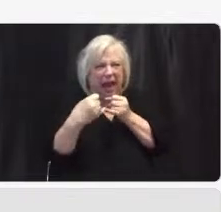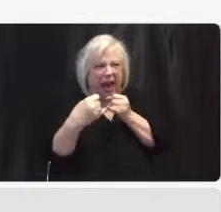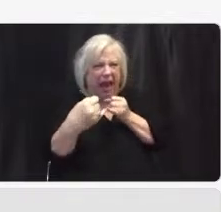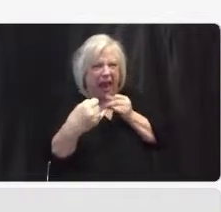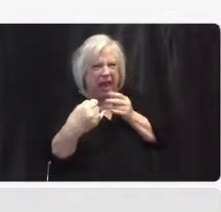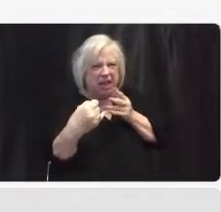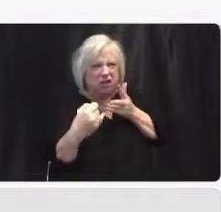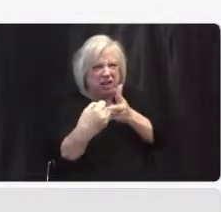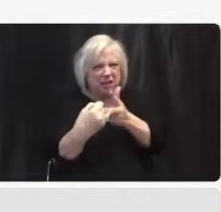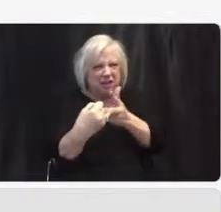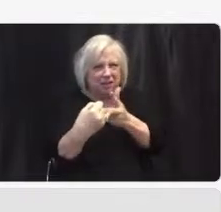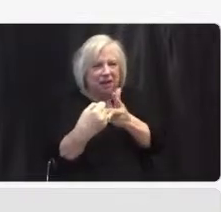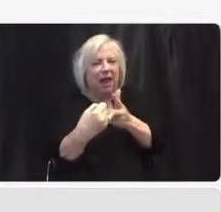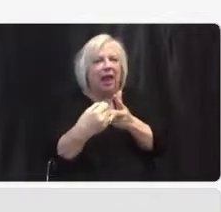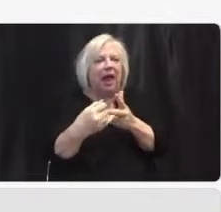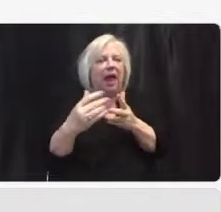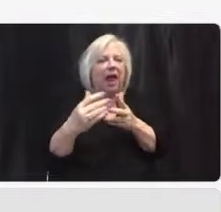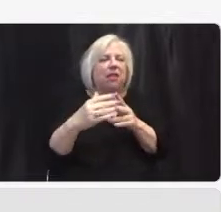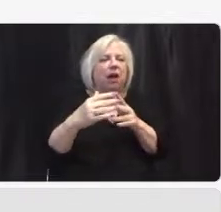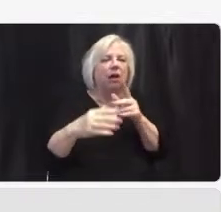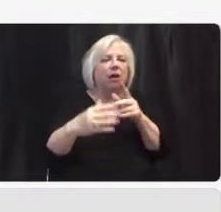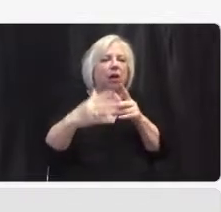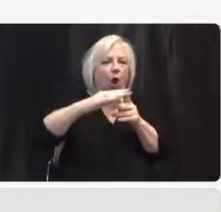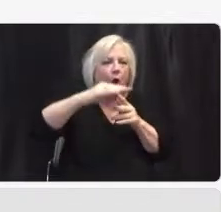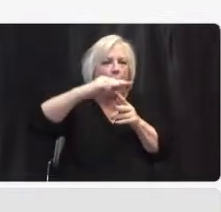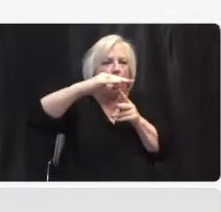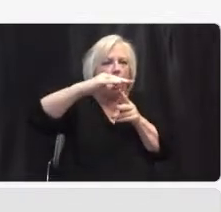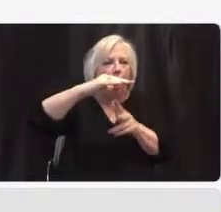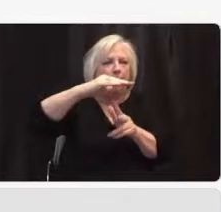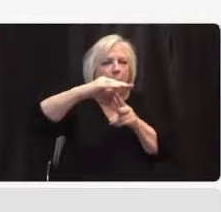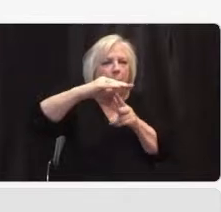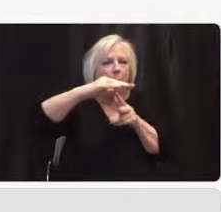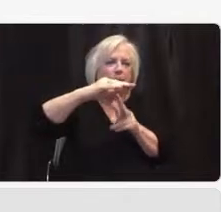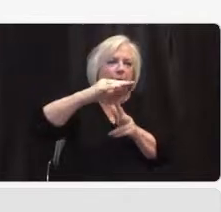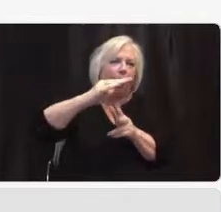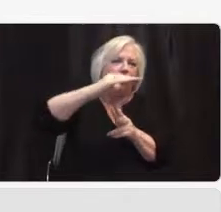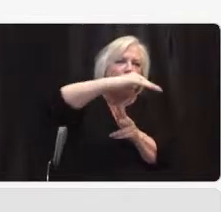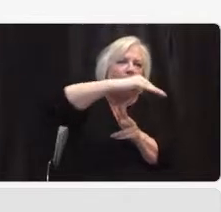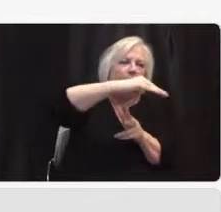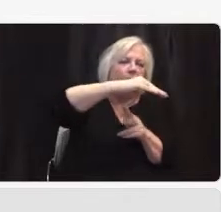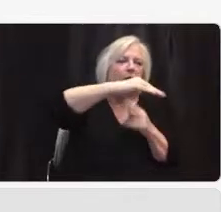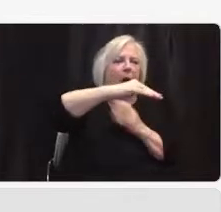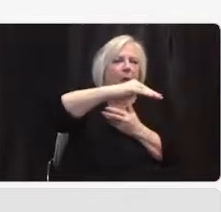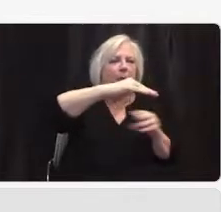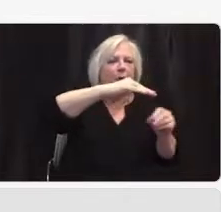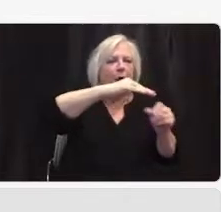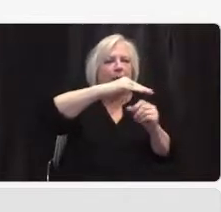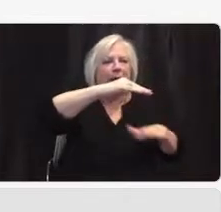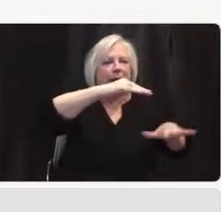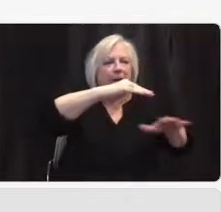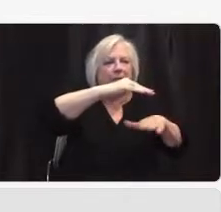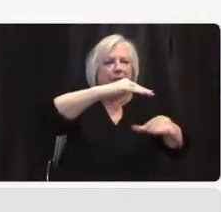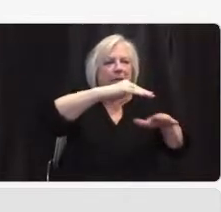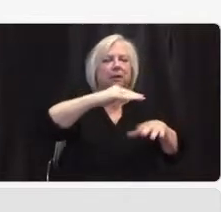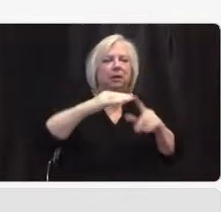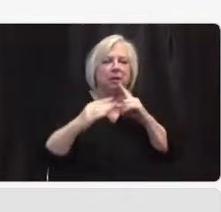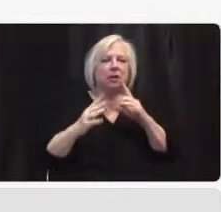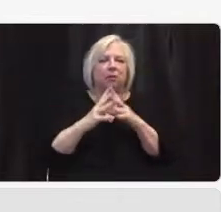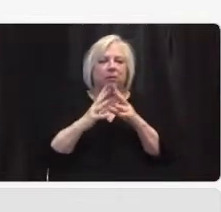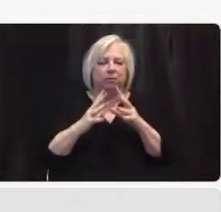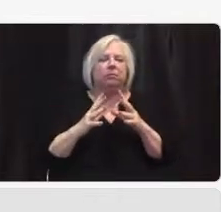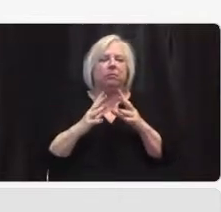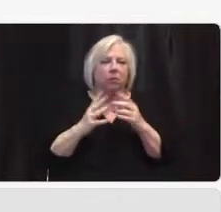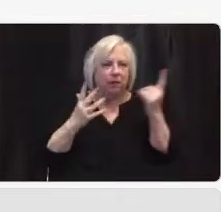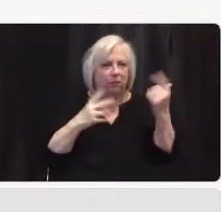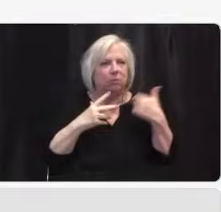the carport comes over onto our property, and it's been that way for many years. So it's a lot of concern to